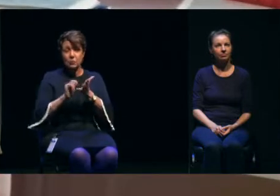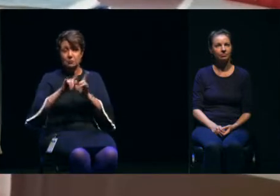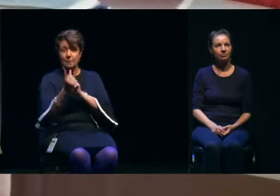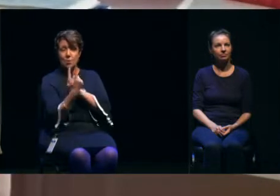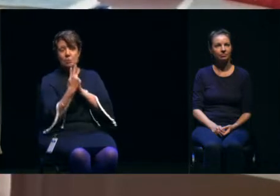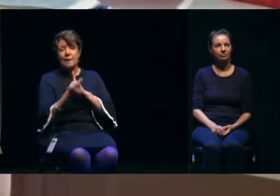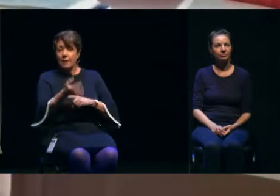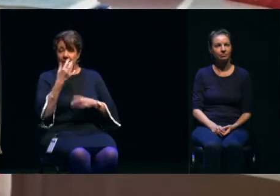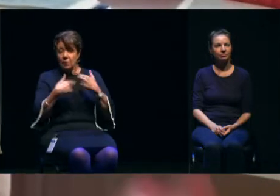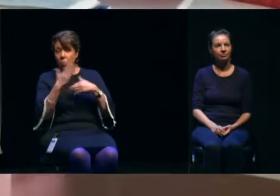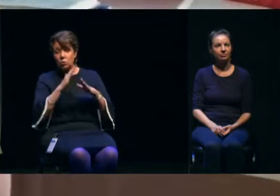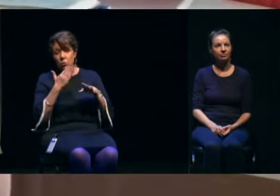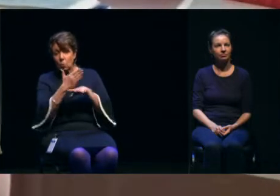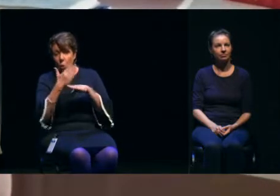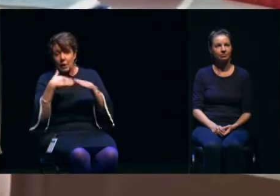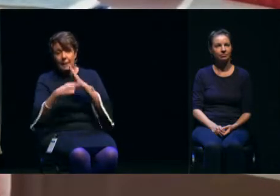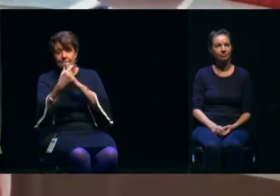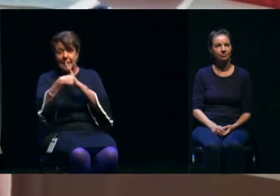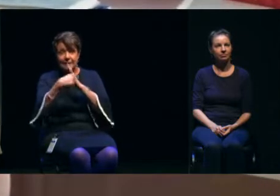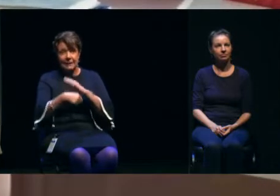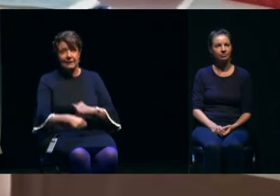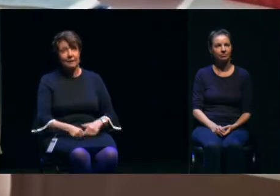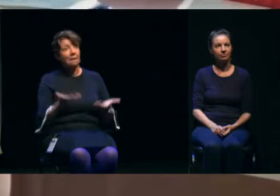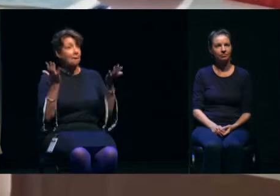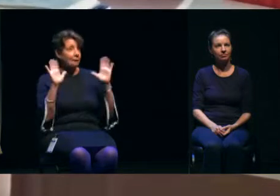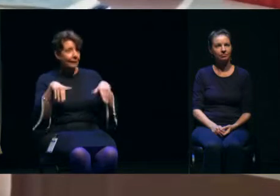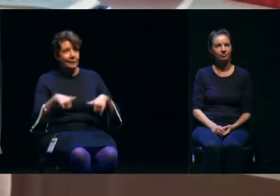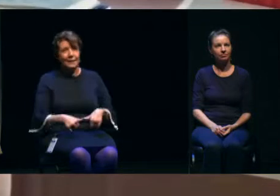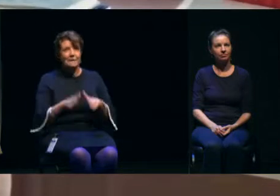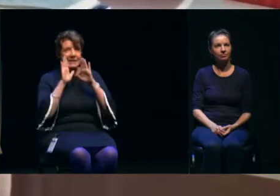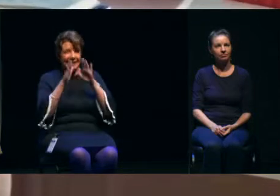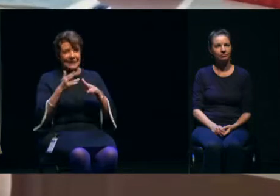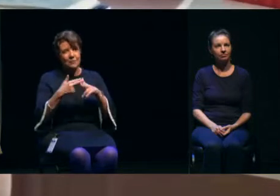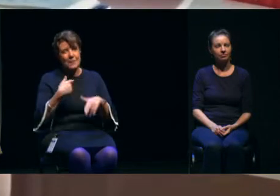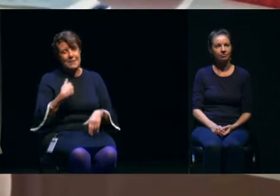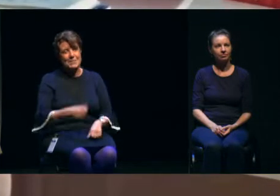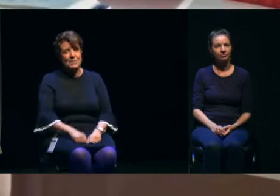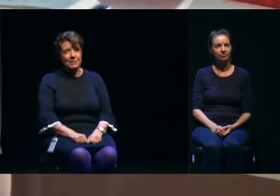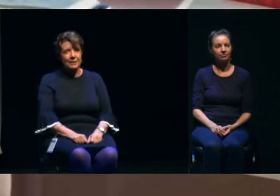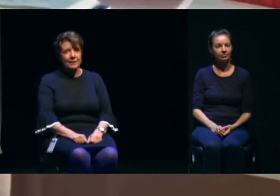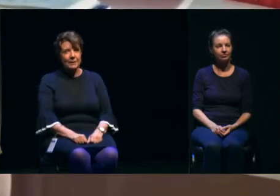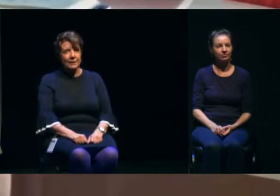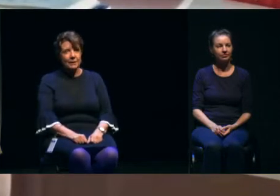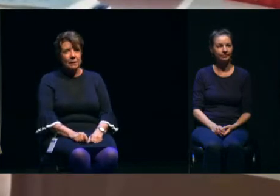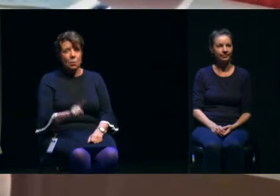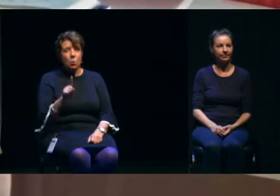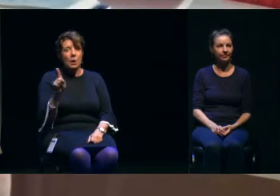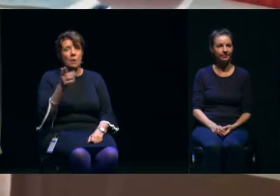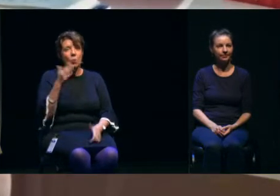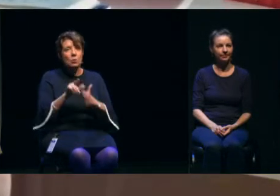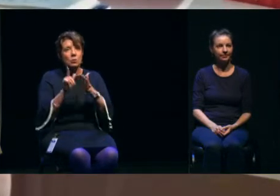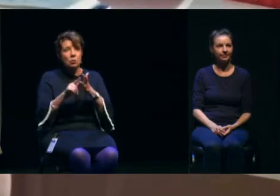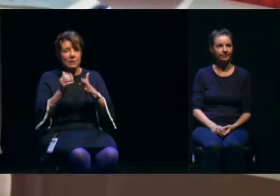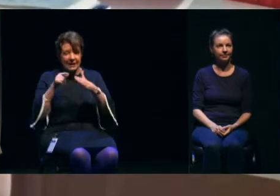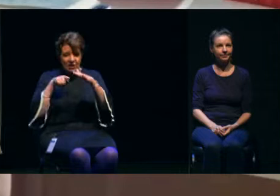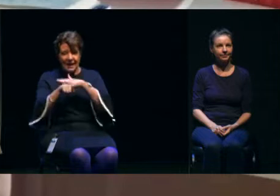you like to work in the magazine? Huh, that was fantastic for me. The only thing I wanted was to get